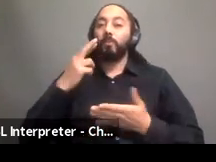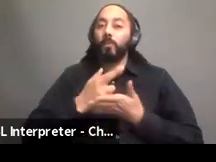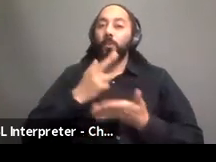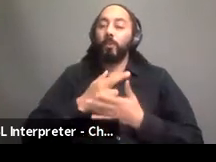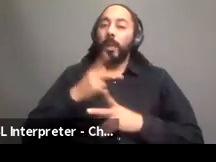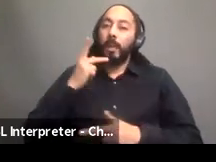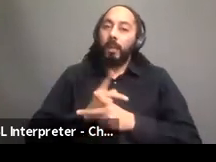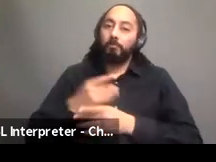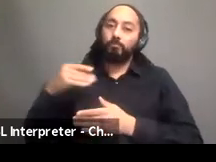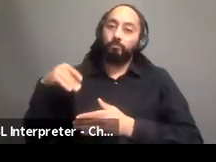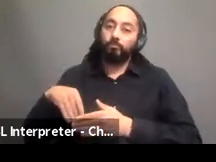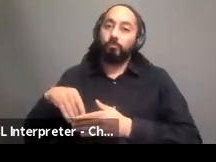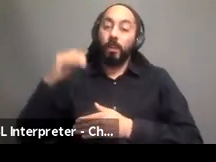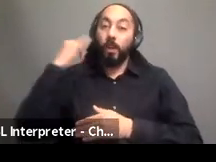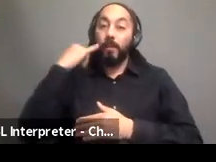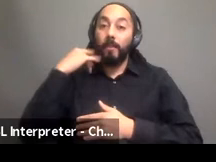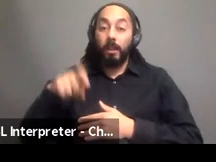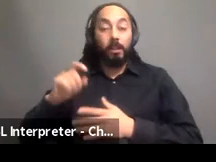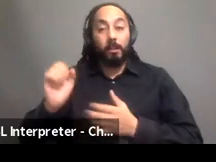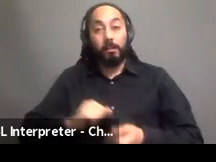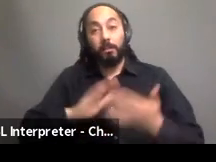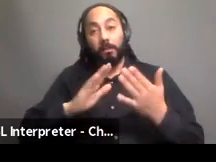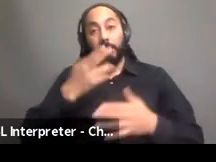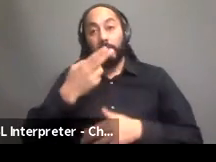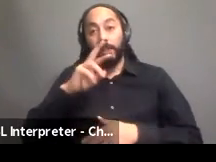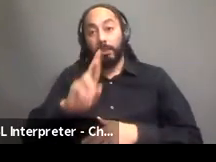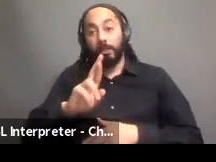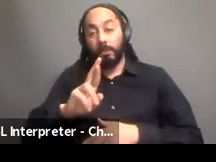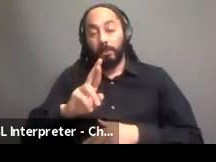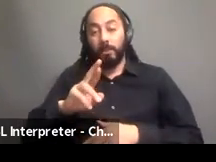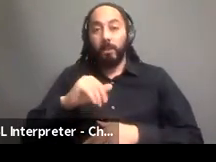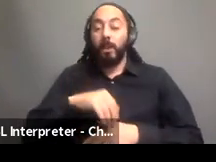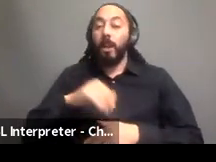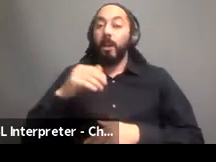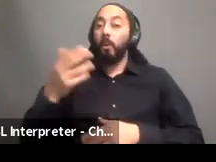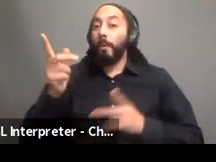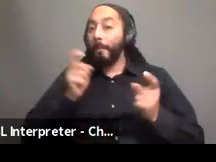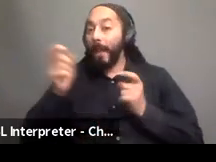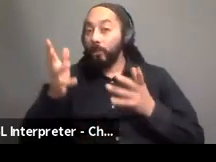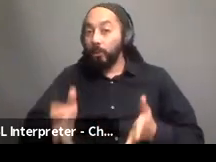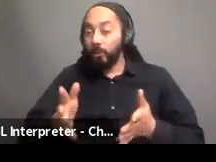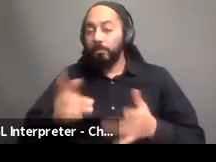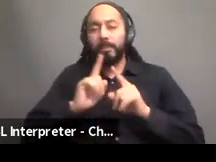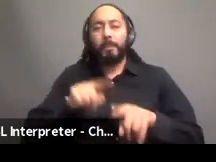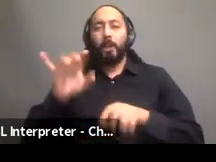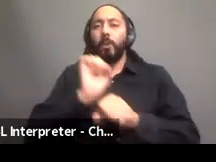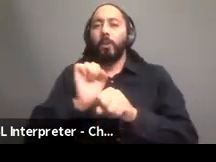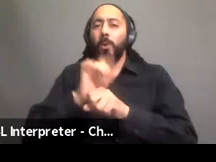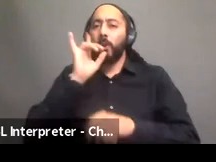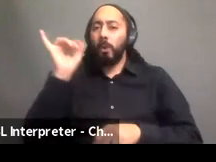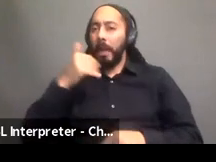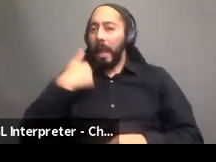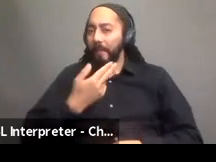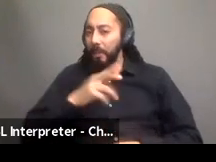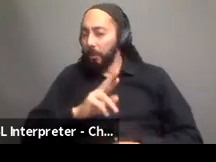you if you ever do need to go to human resources or management, depending on where you're working. To